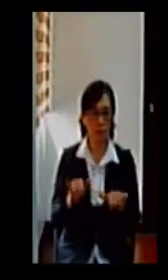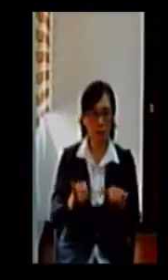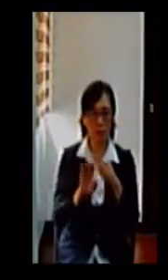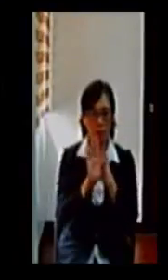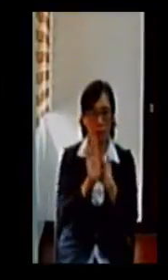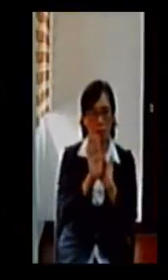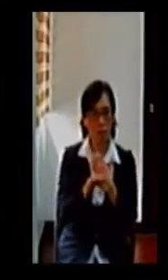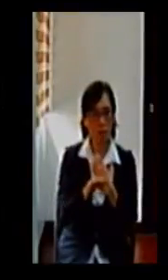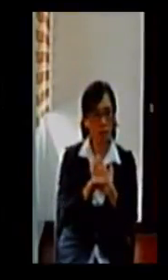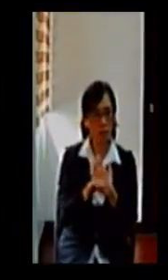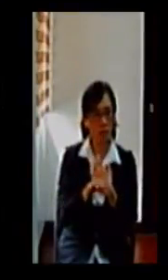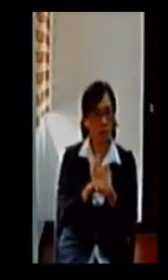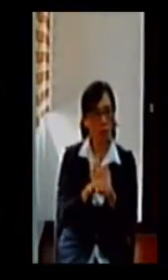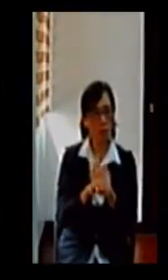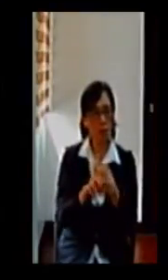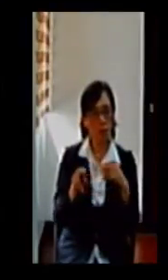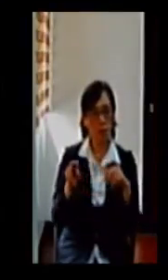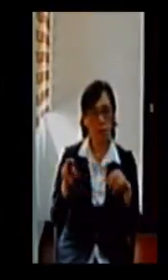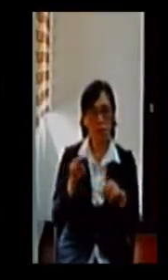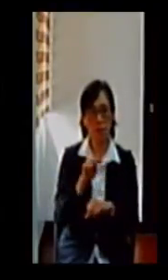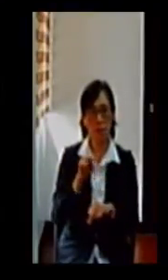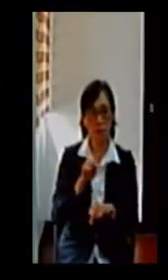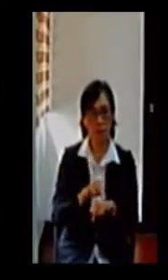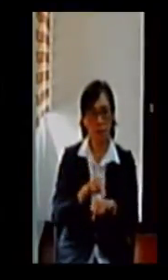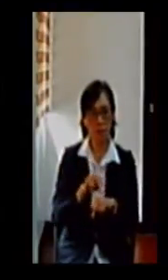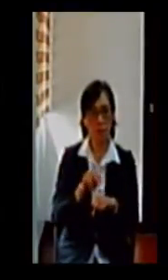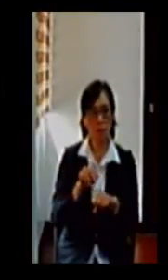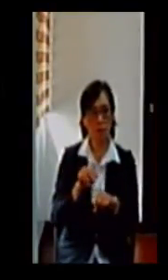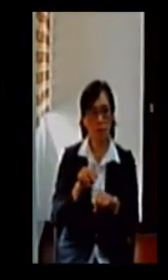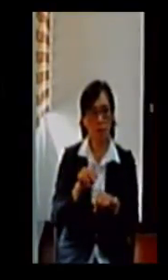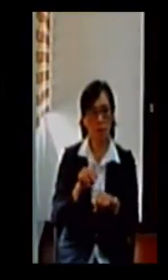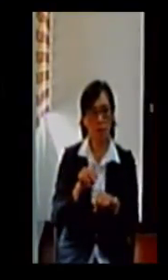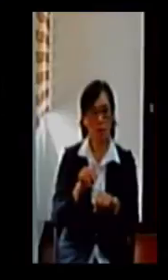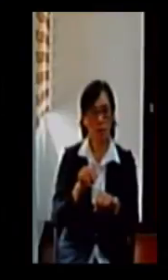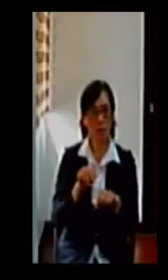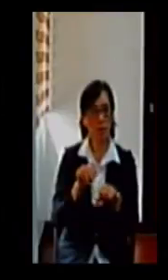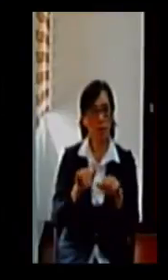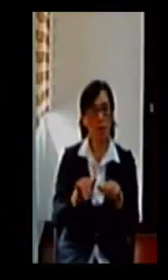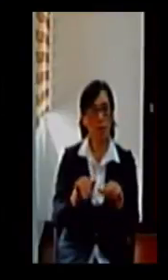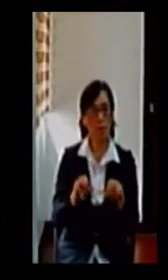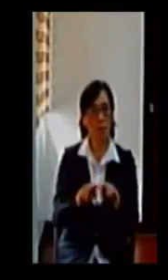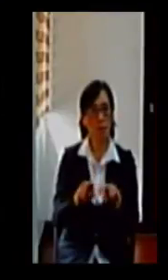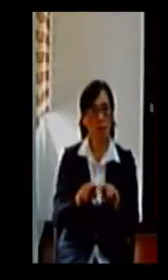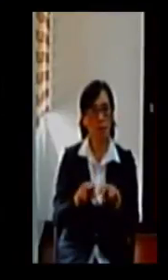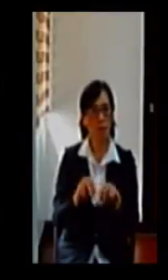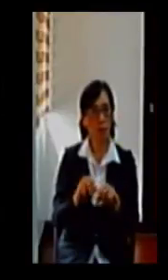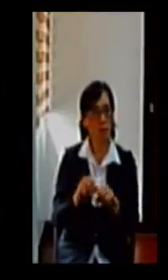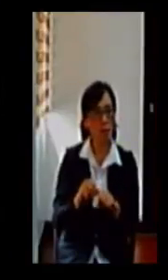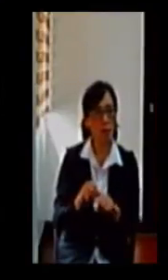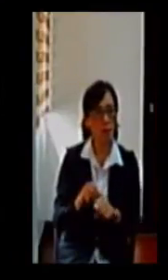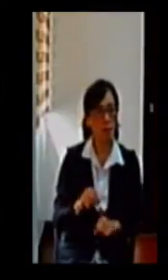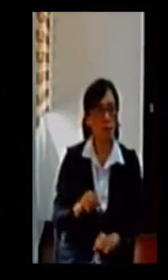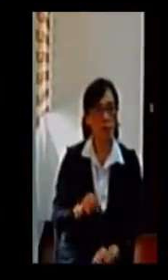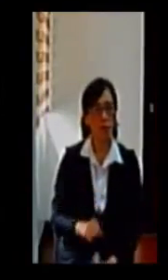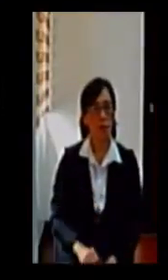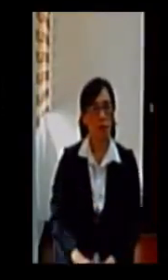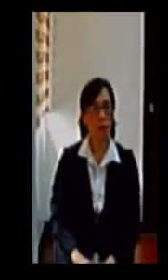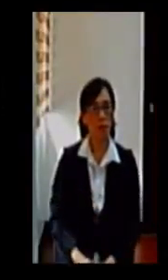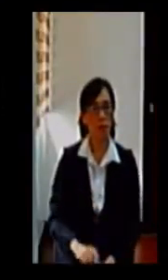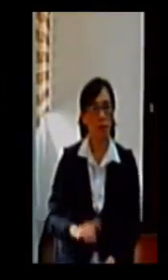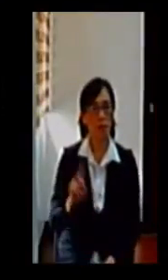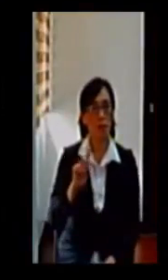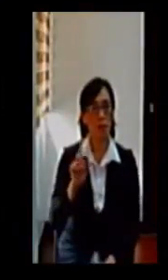or the natural state to, you know, hanging on to dear life sort of stage. What would